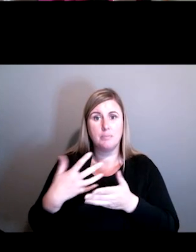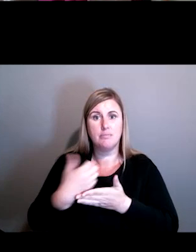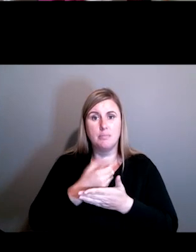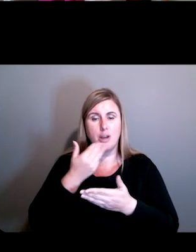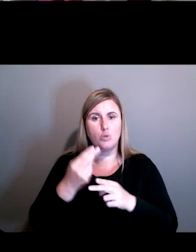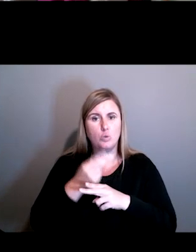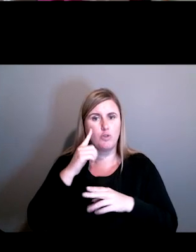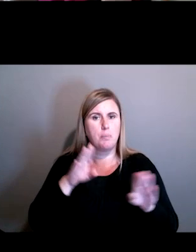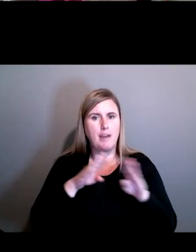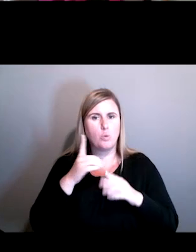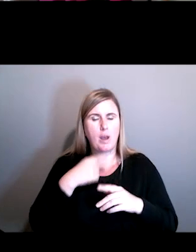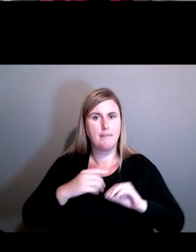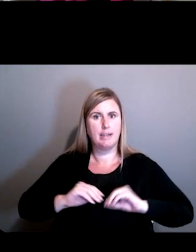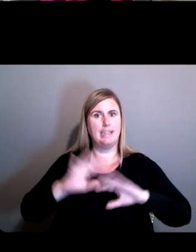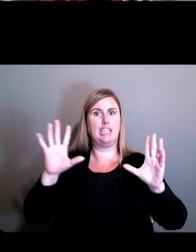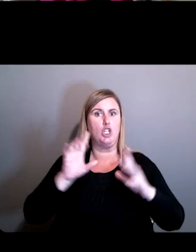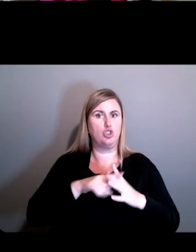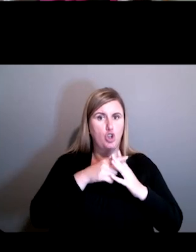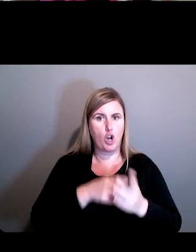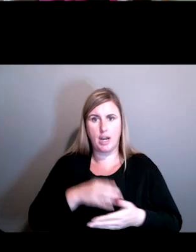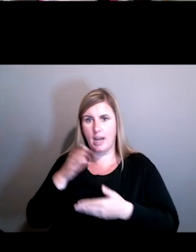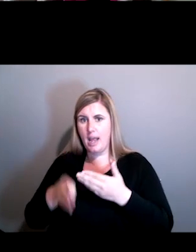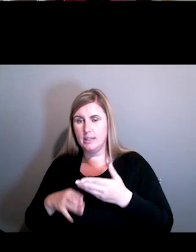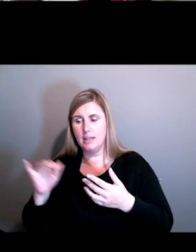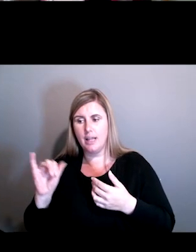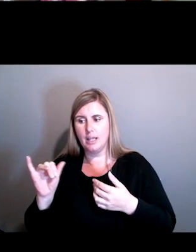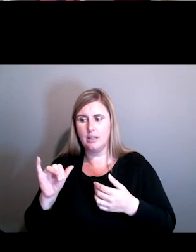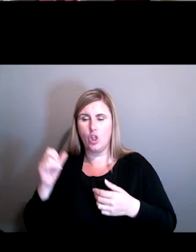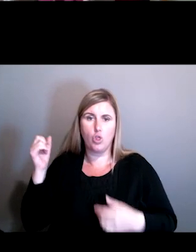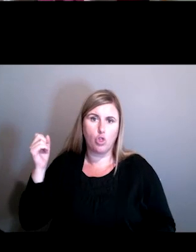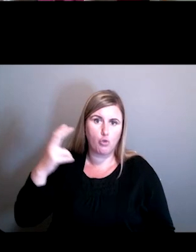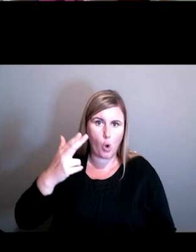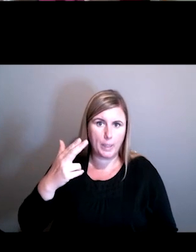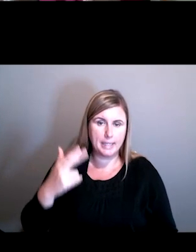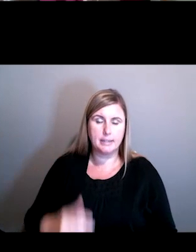clear start and end, such as throwing or hitting,